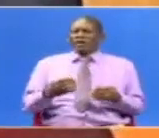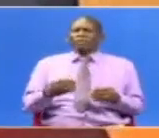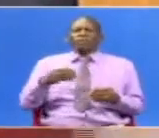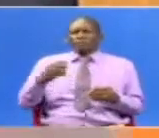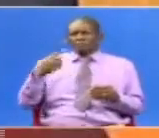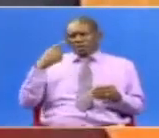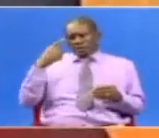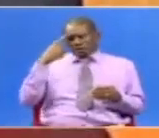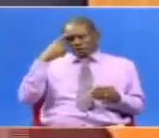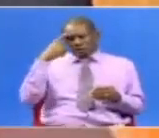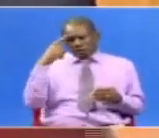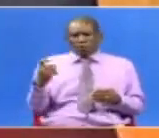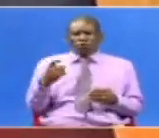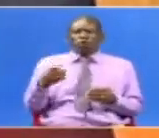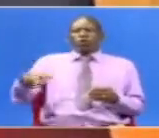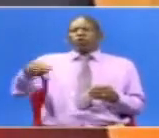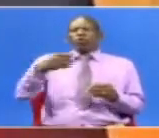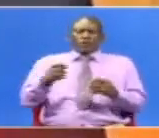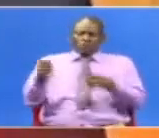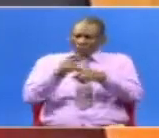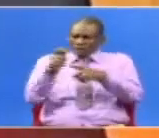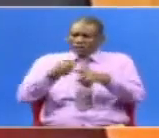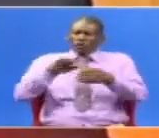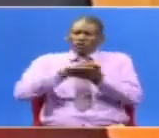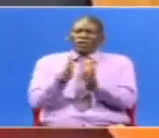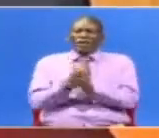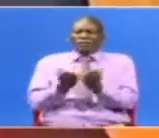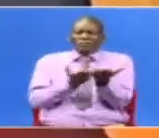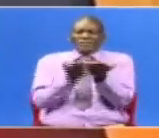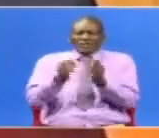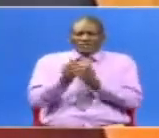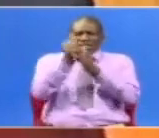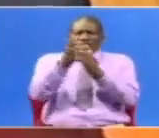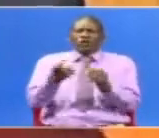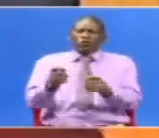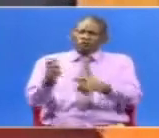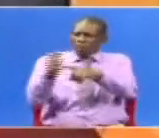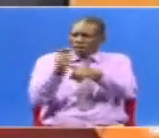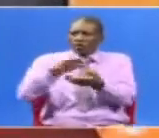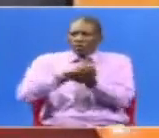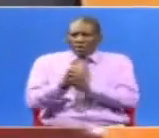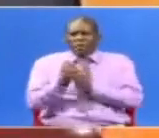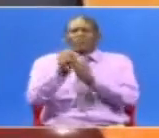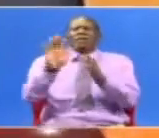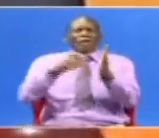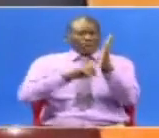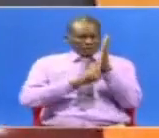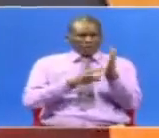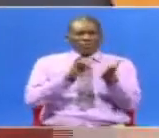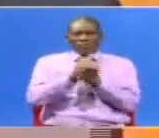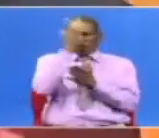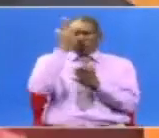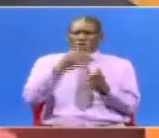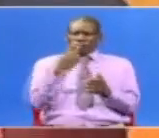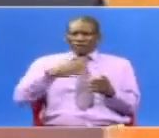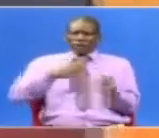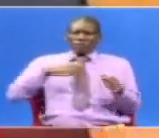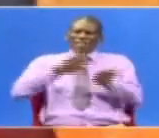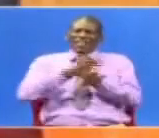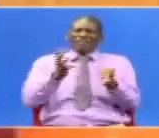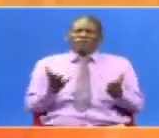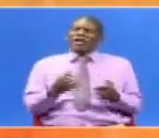We were trained to be servant leaders, trained to be leaders by example. That's why you see me everywhere. So